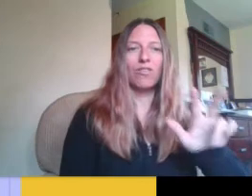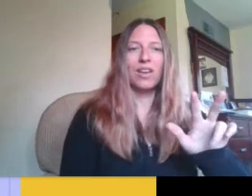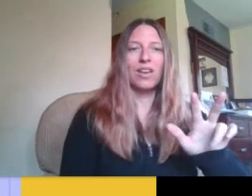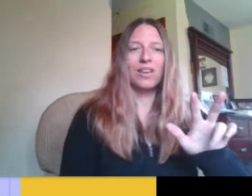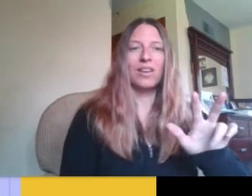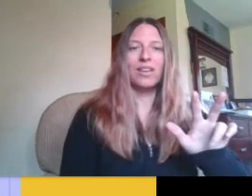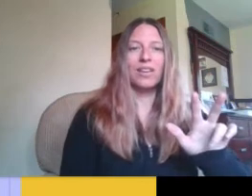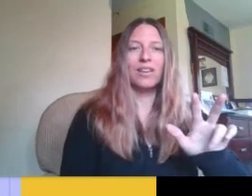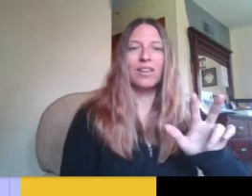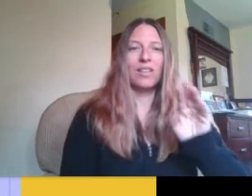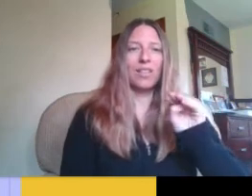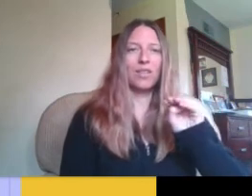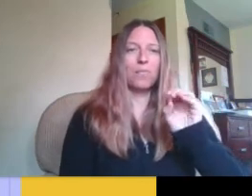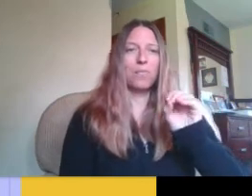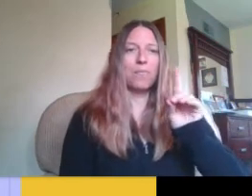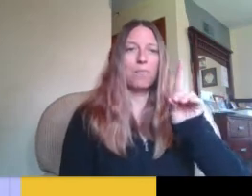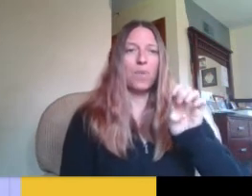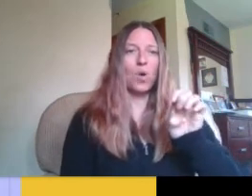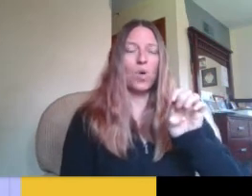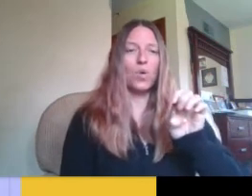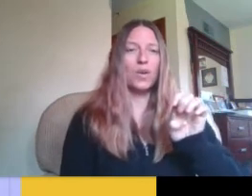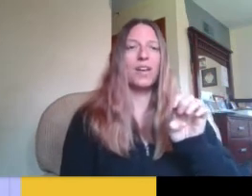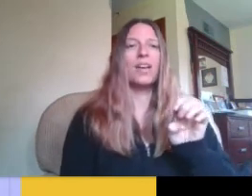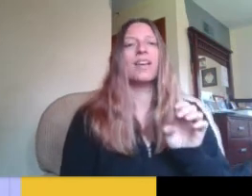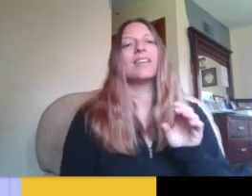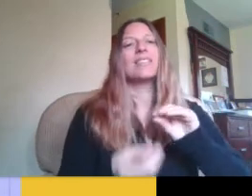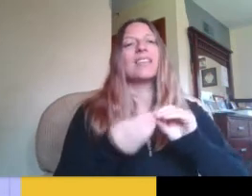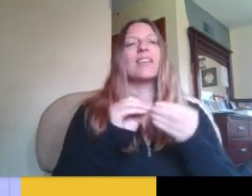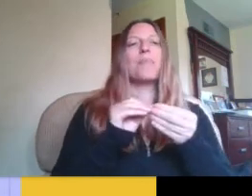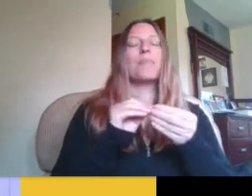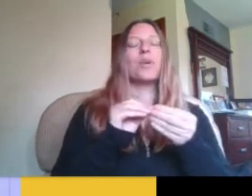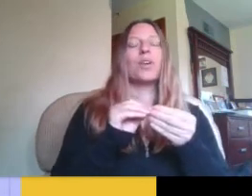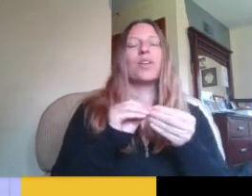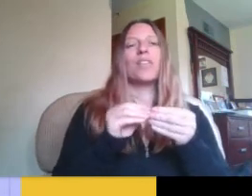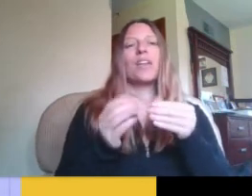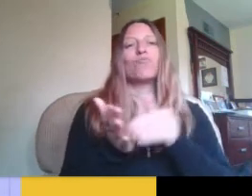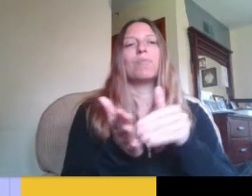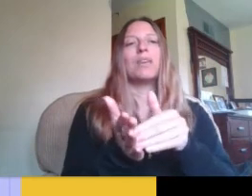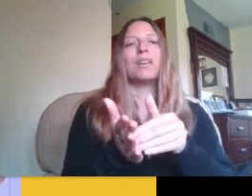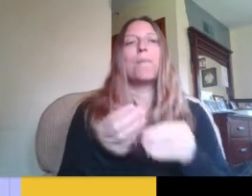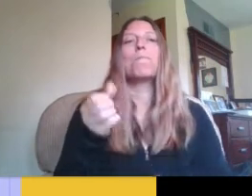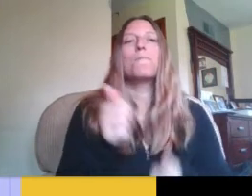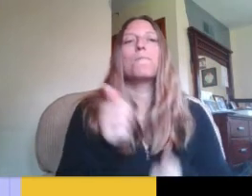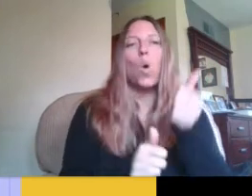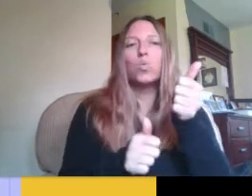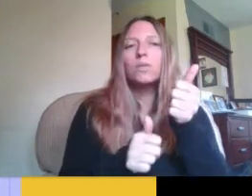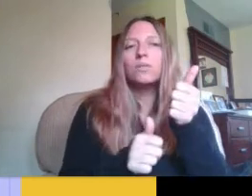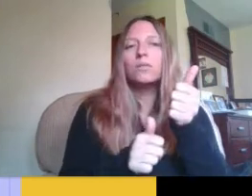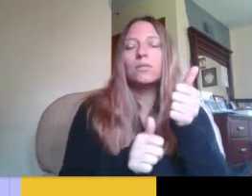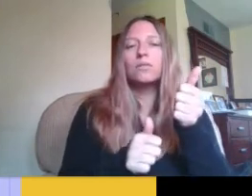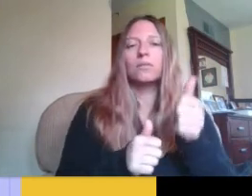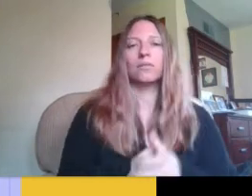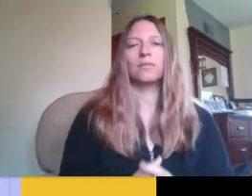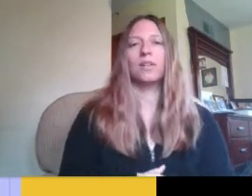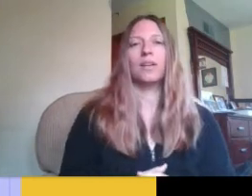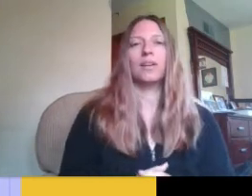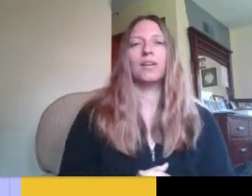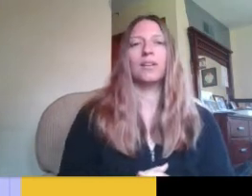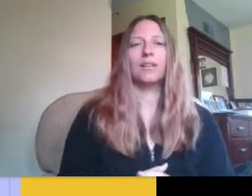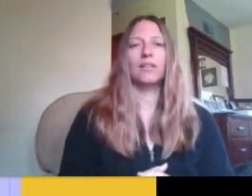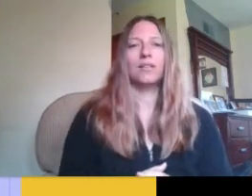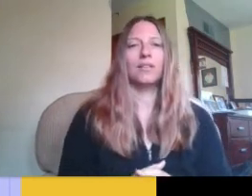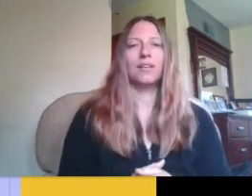times. The mode is the number that's repeated most often, not how many times it was repeated. As I mentioned, if each member in a data set